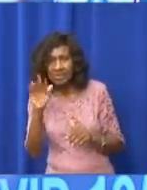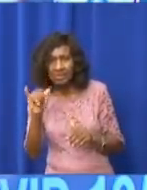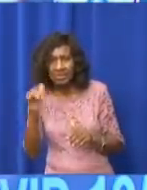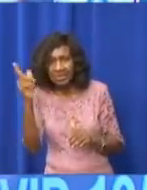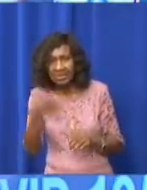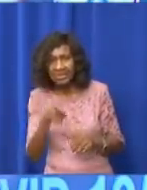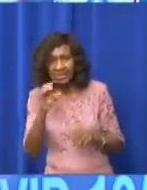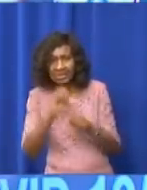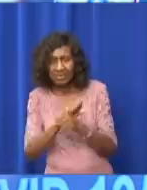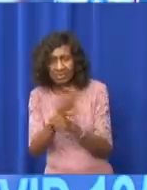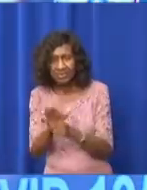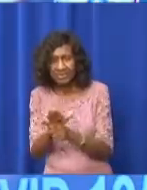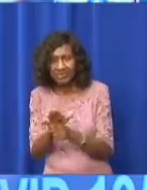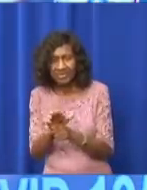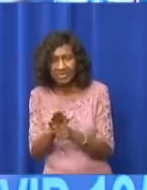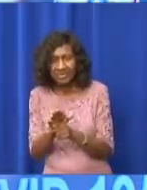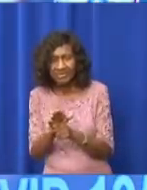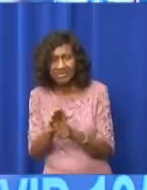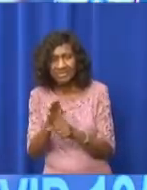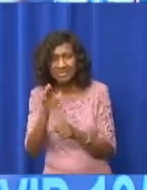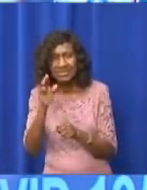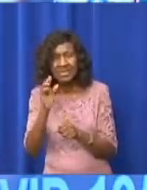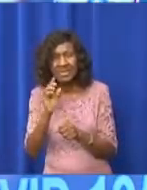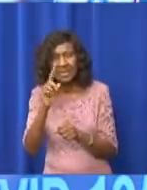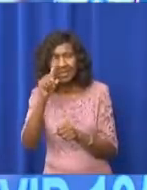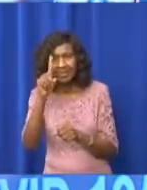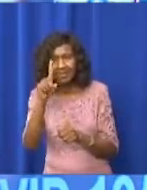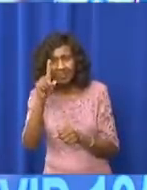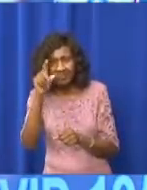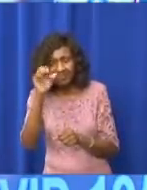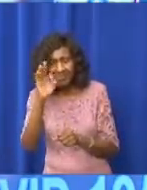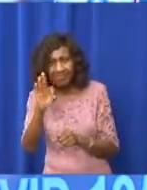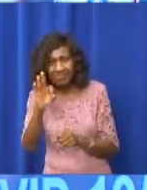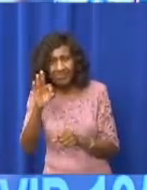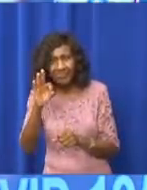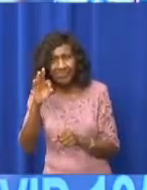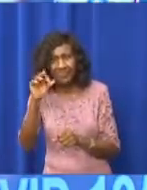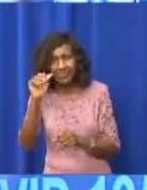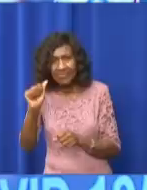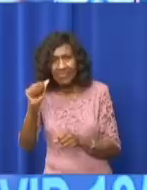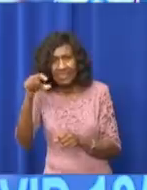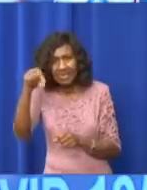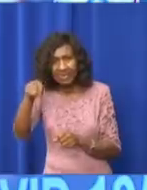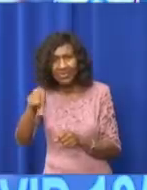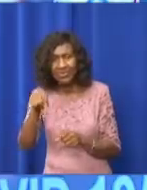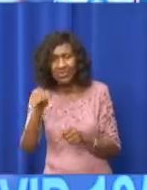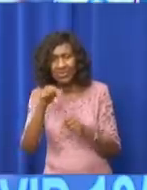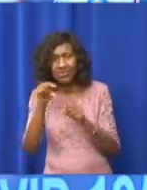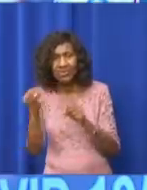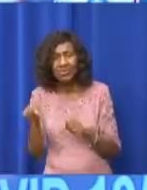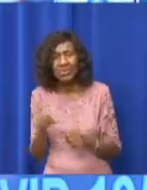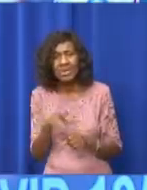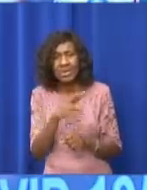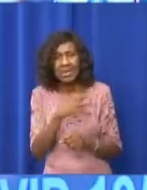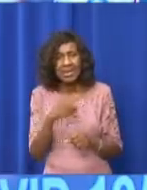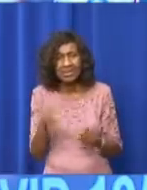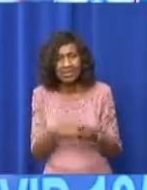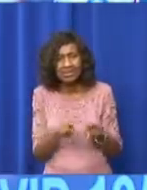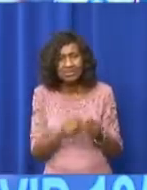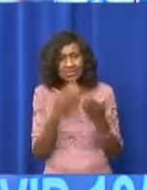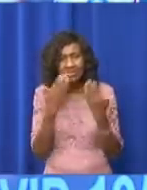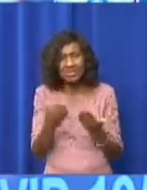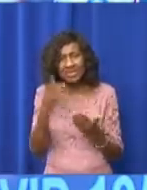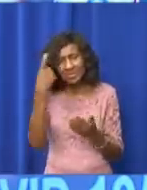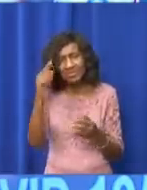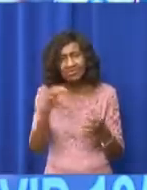gov.ky/coronavirus, to the FAQ section if there's a question that you may have that hasn't been answered as yet. We'd like to thank you, the public, for joining us, of